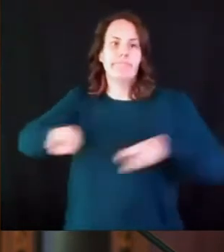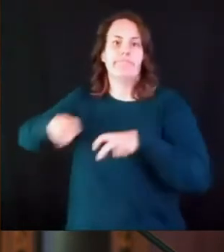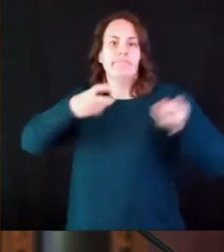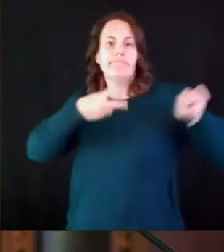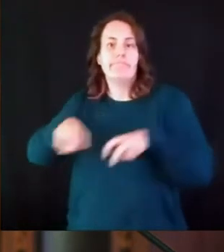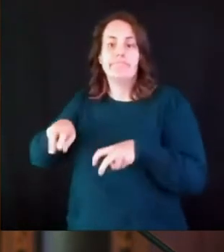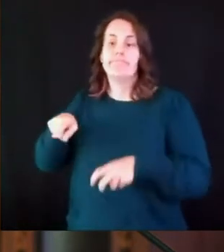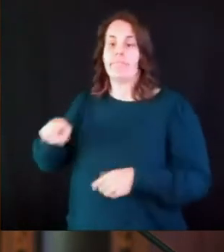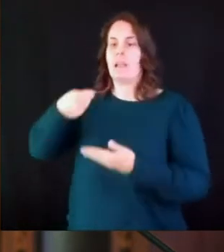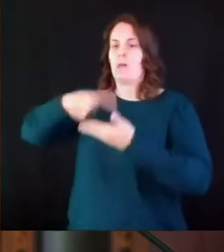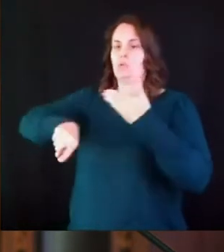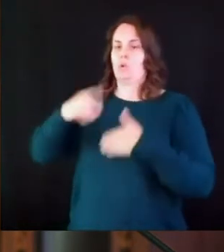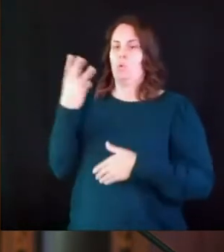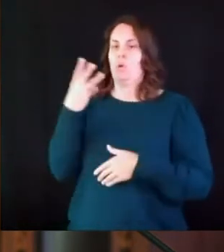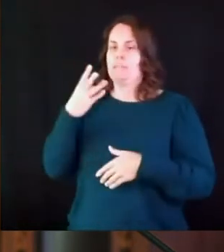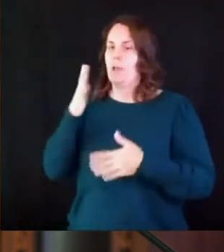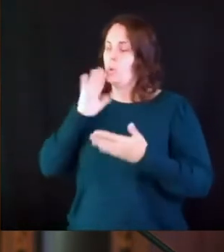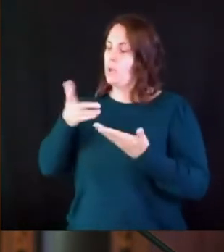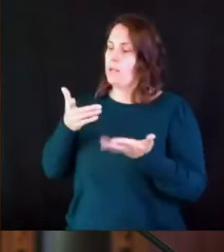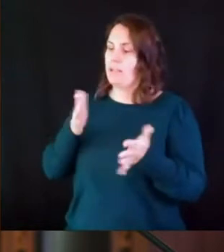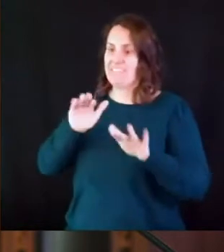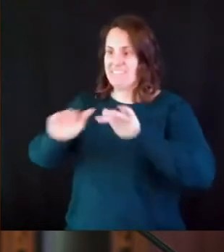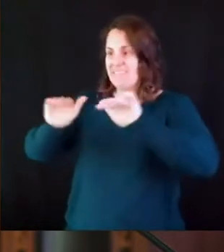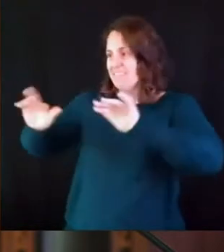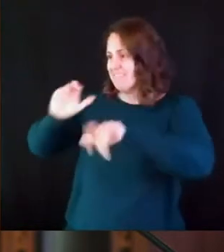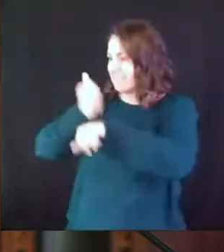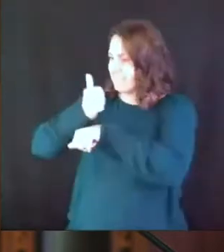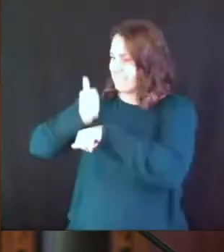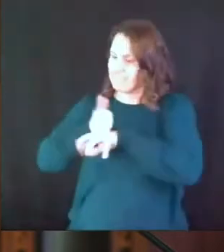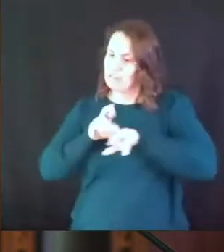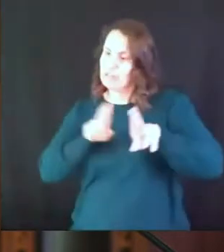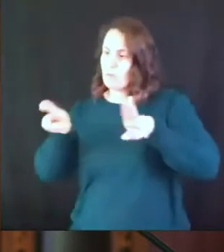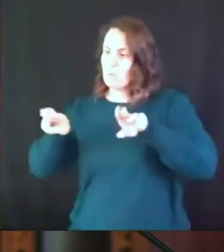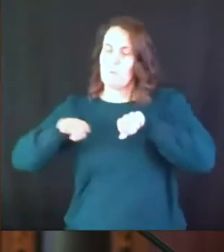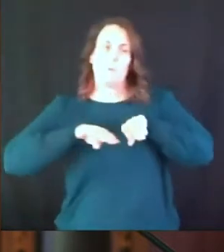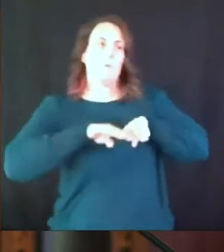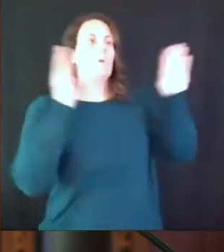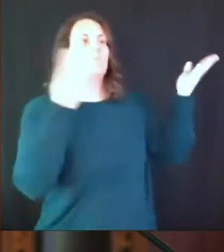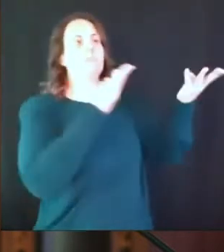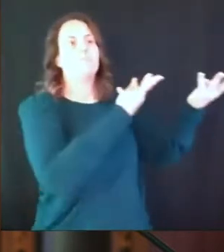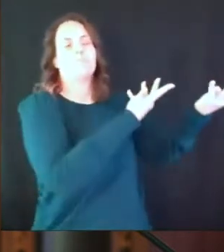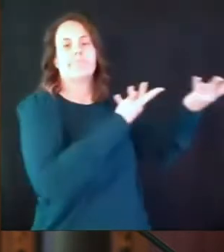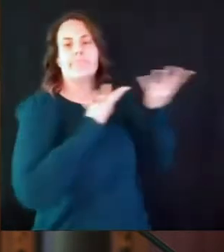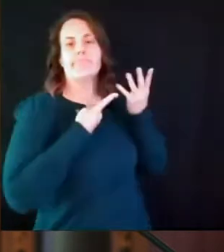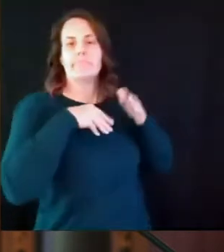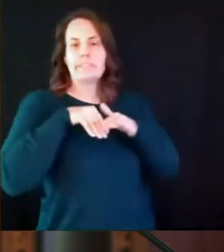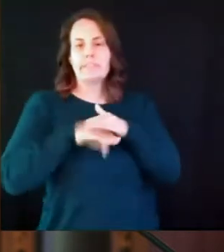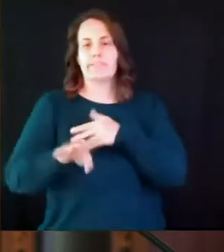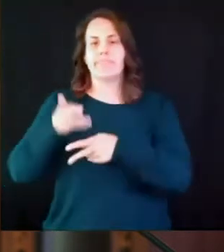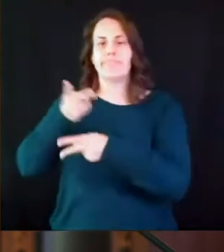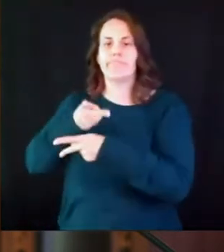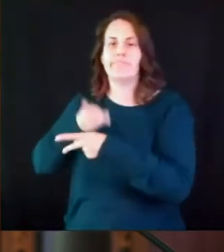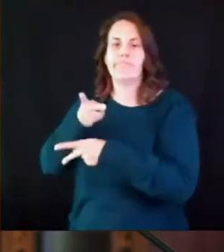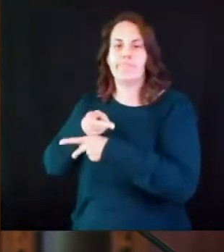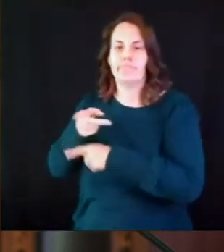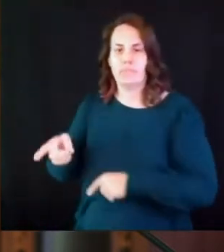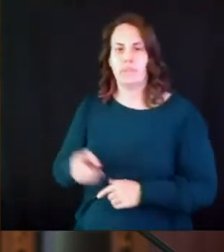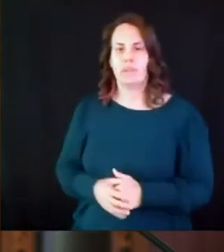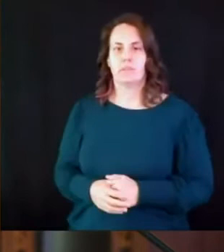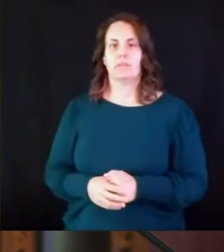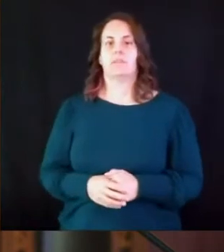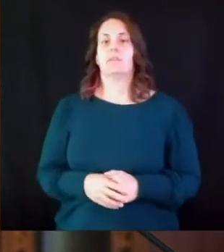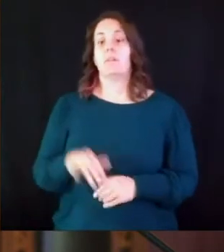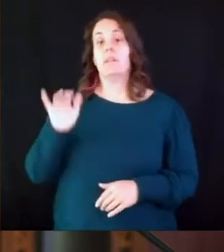state, accepting patients who have tested positive for COVID-19, have been hospitalized for 48 hours, and are